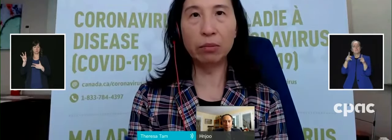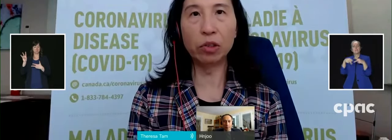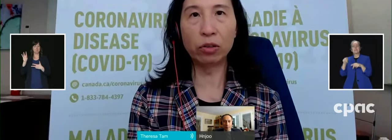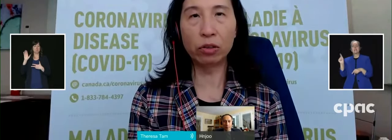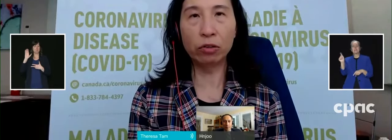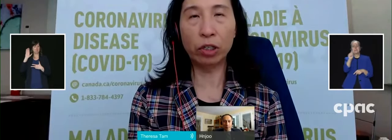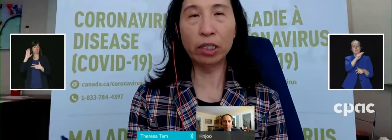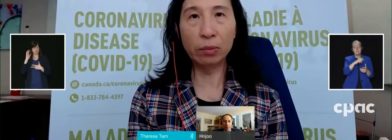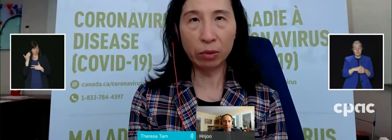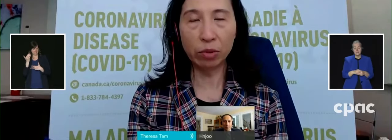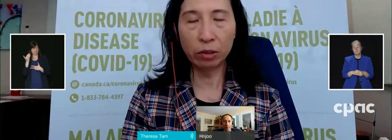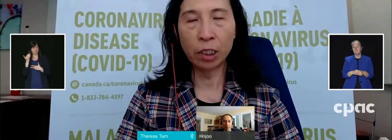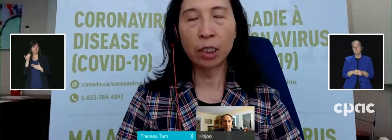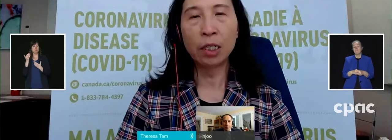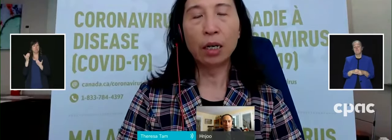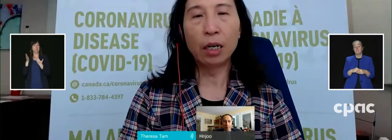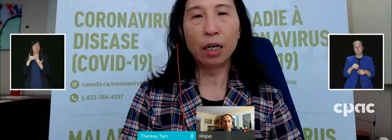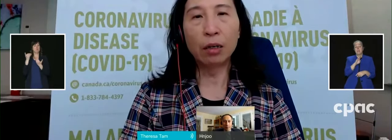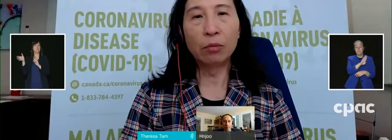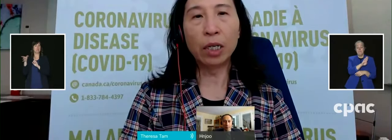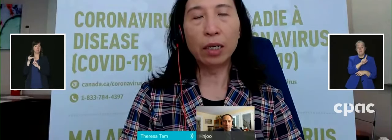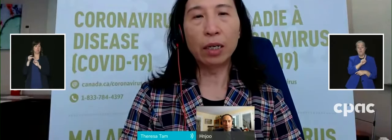to be more transmissible,